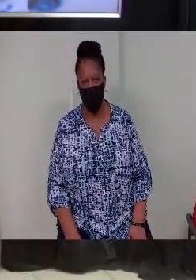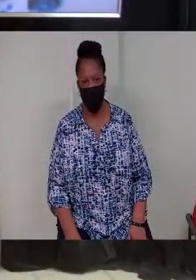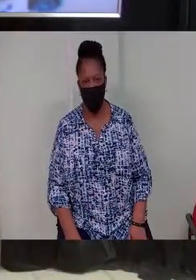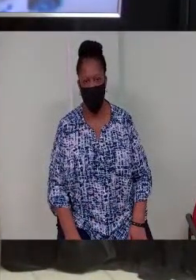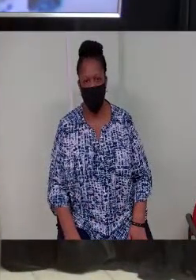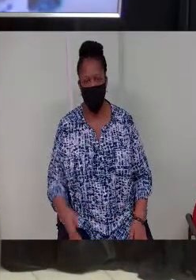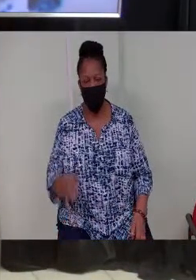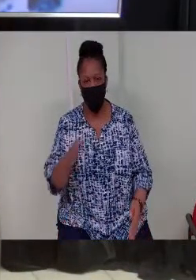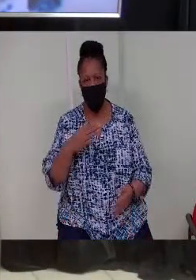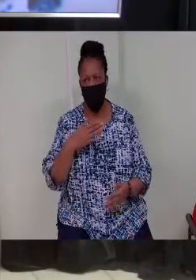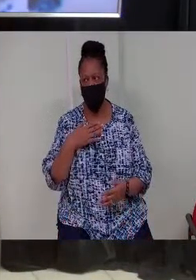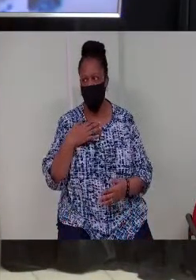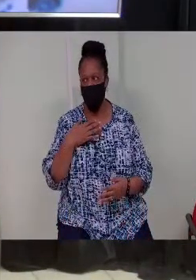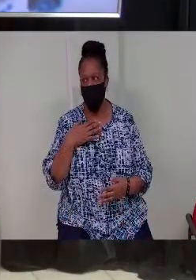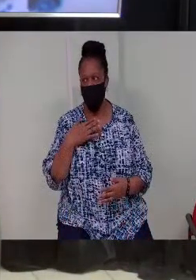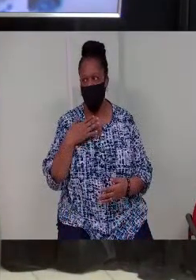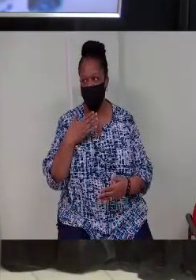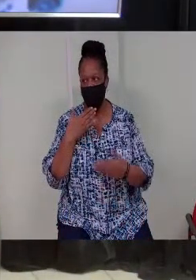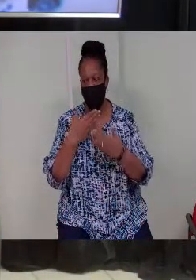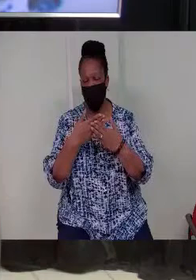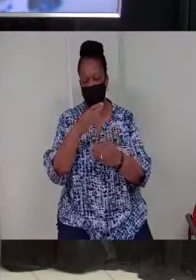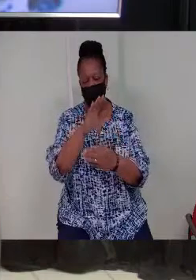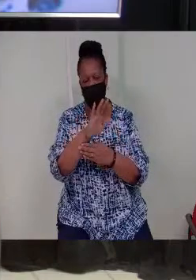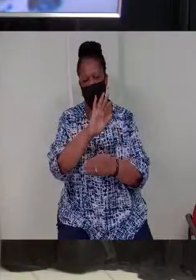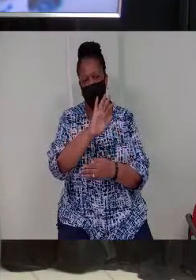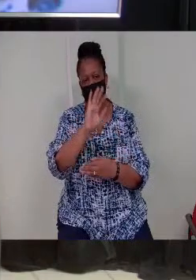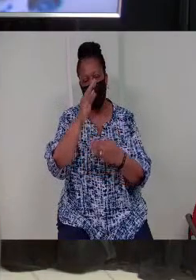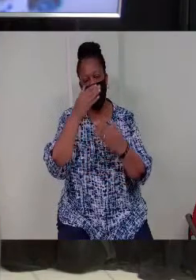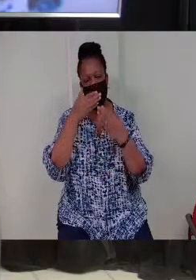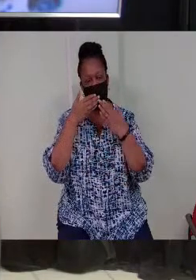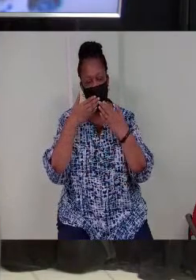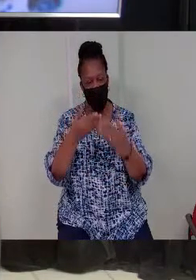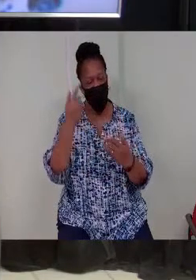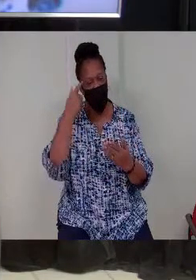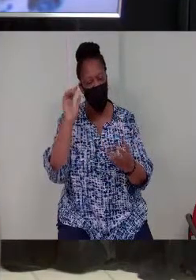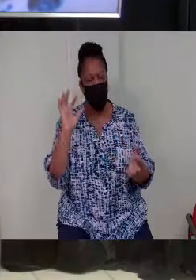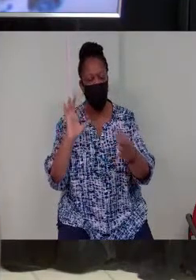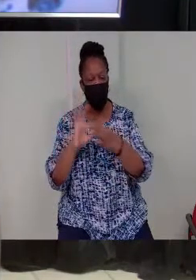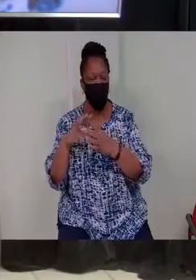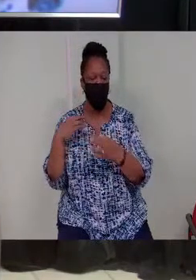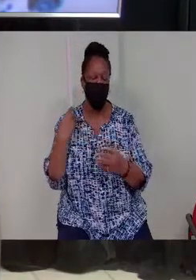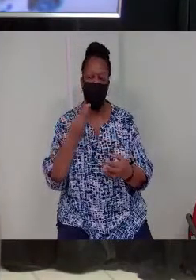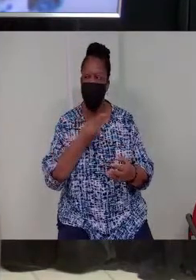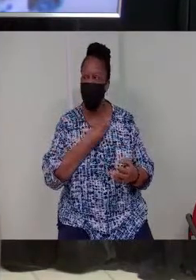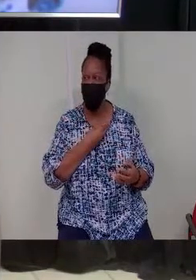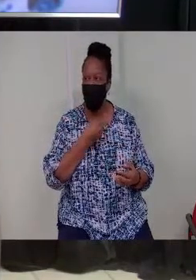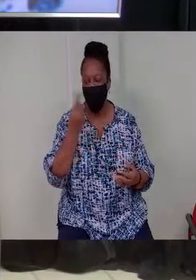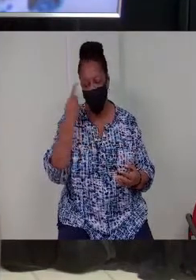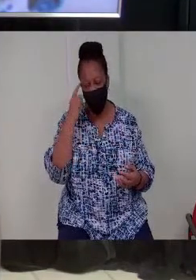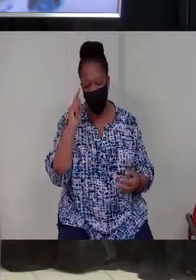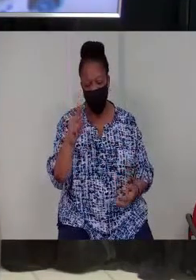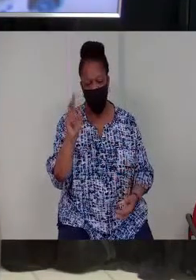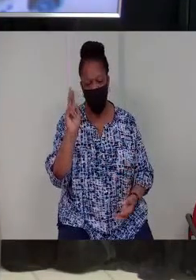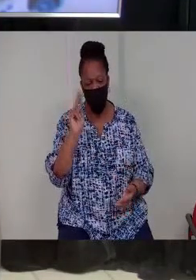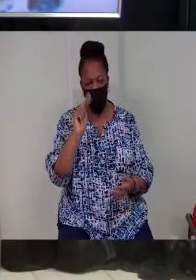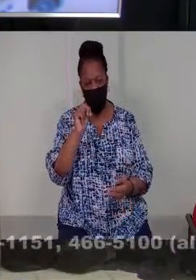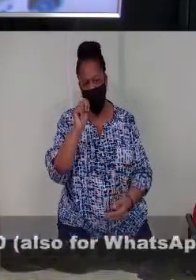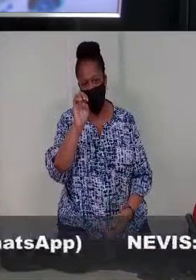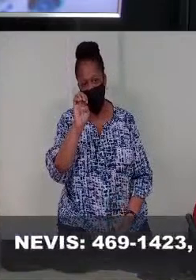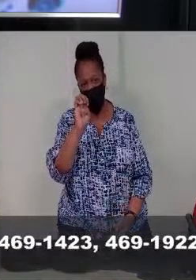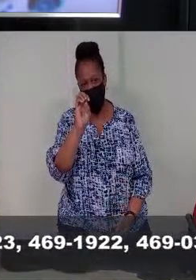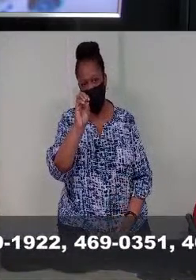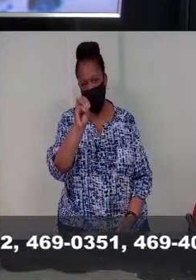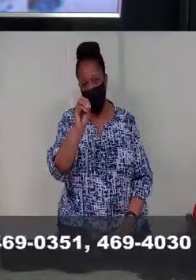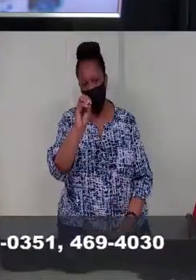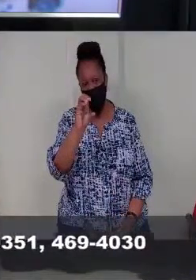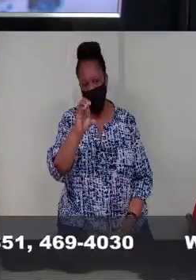A pleasant afternoon. Thank you very much for joining us for the National Emergency